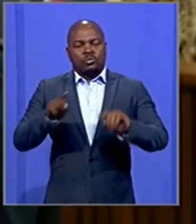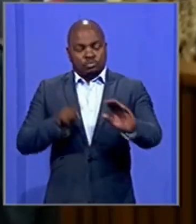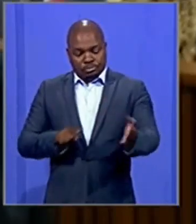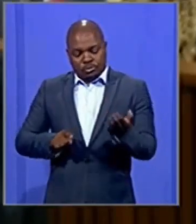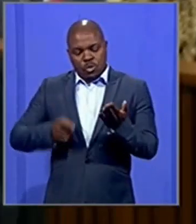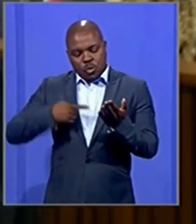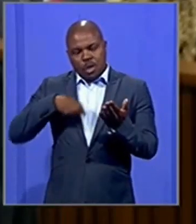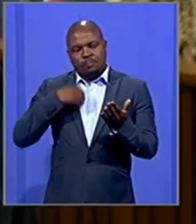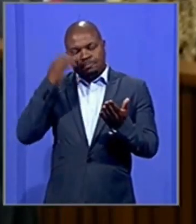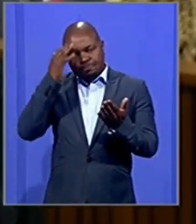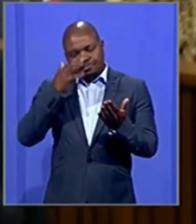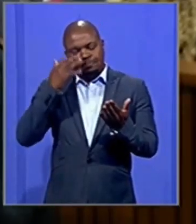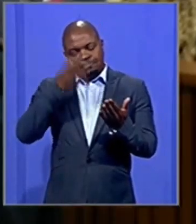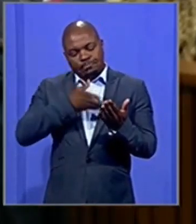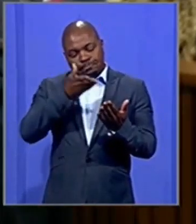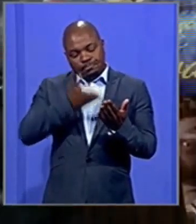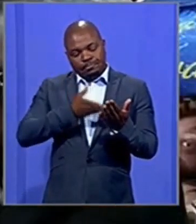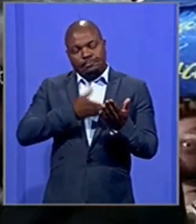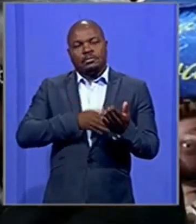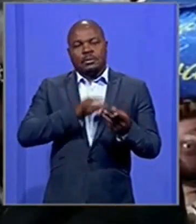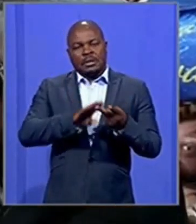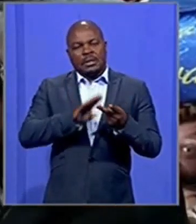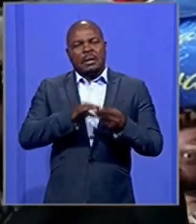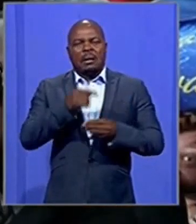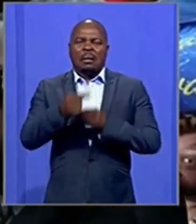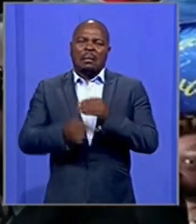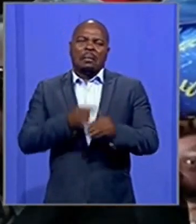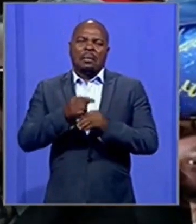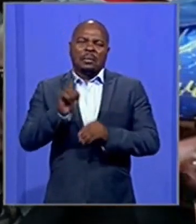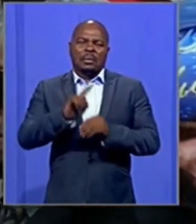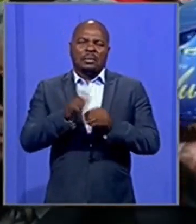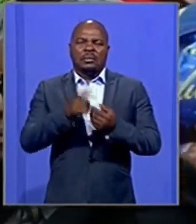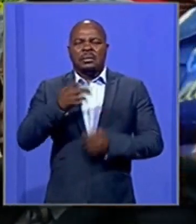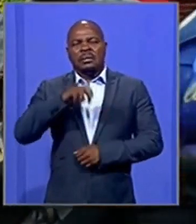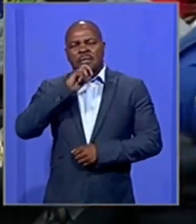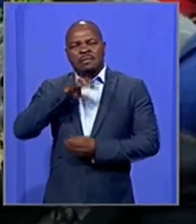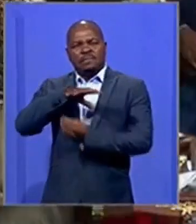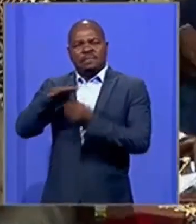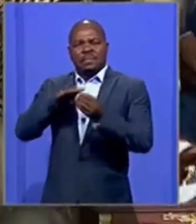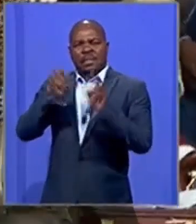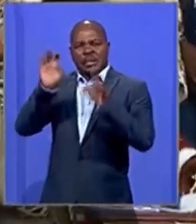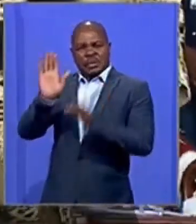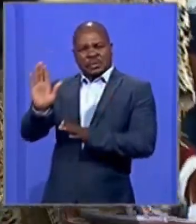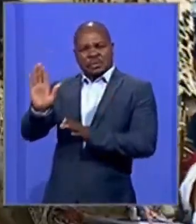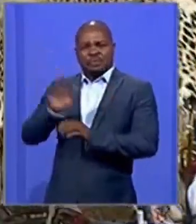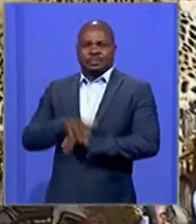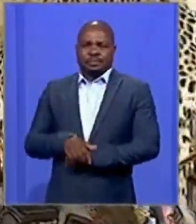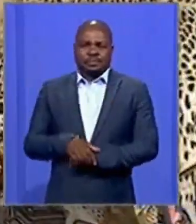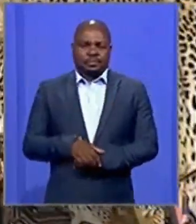it. It has to do with the royal family matters.